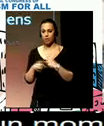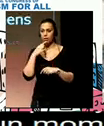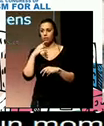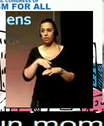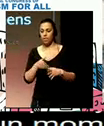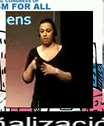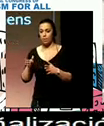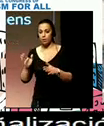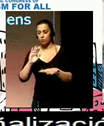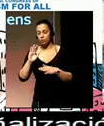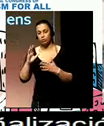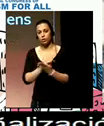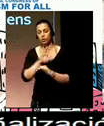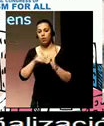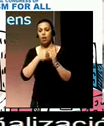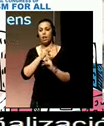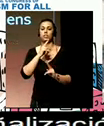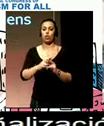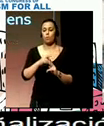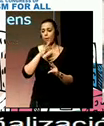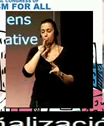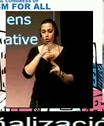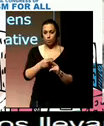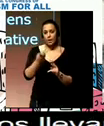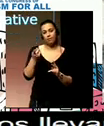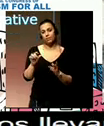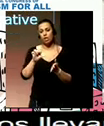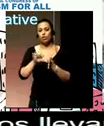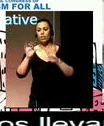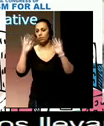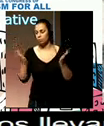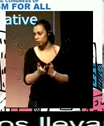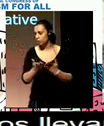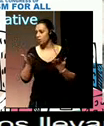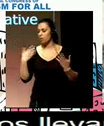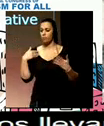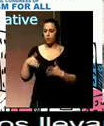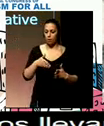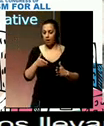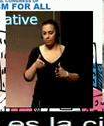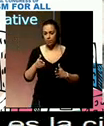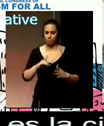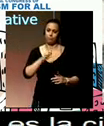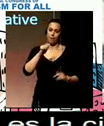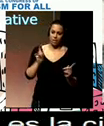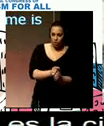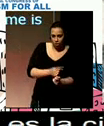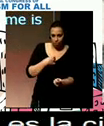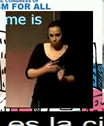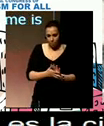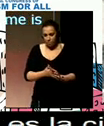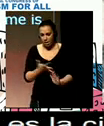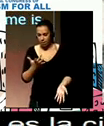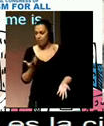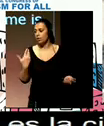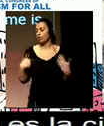The informative signpostings always lead to Rome because Rome is the world city. But if you take